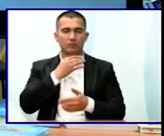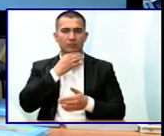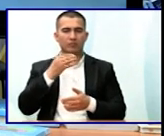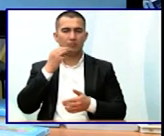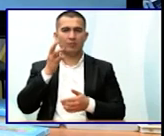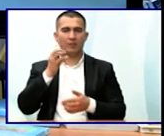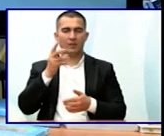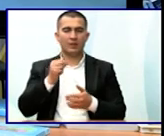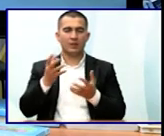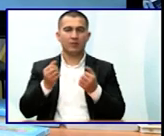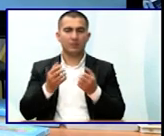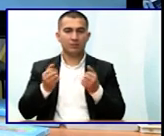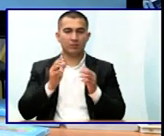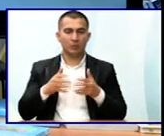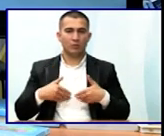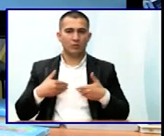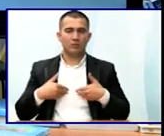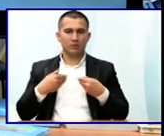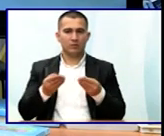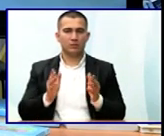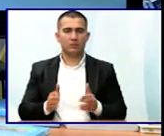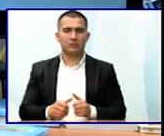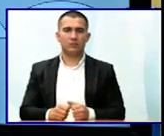bizga foyda keltirar ekan.